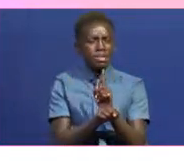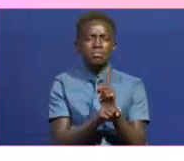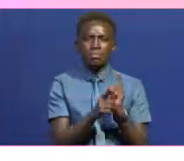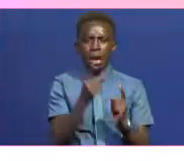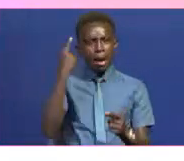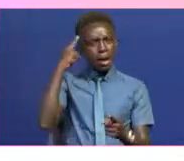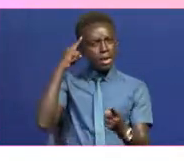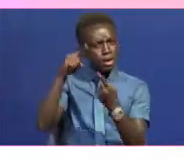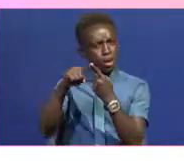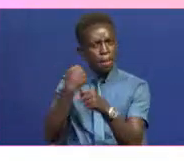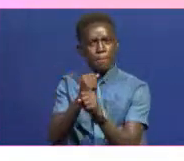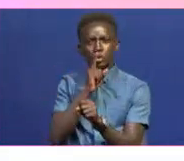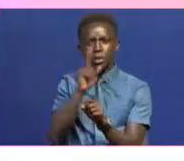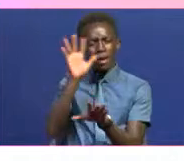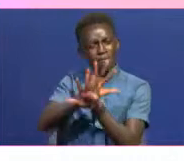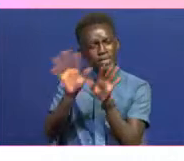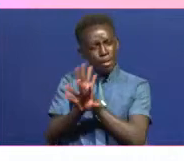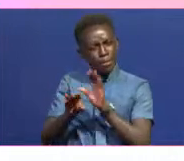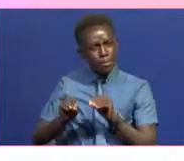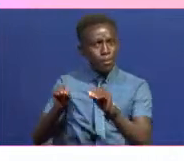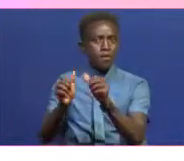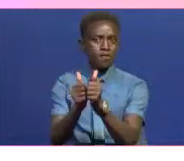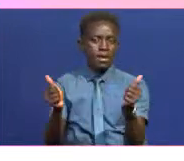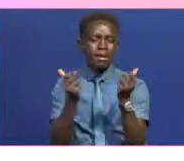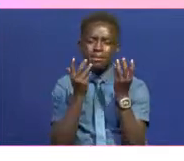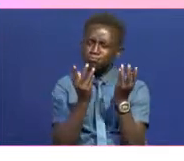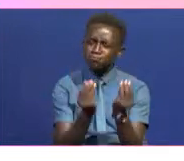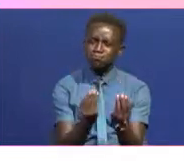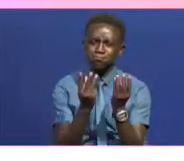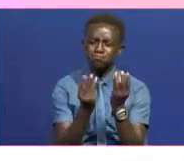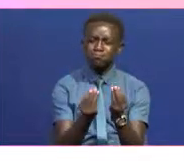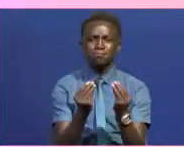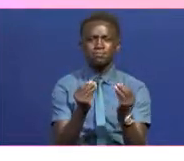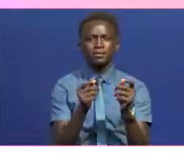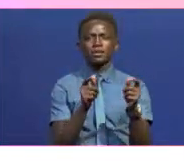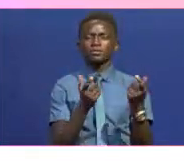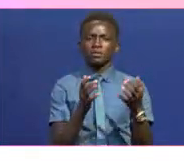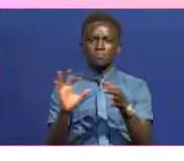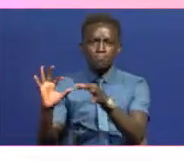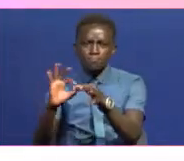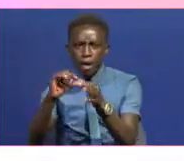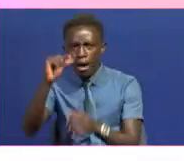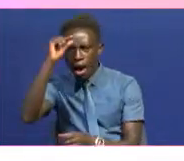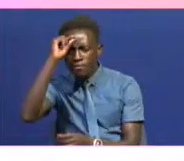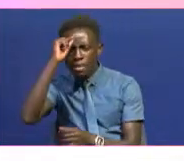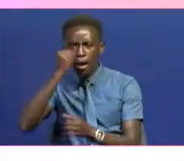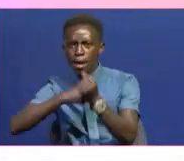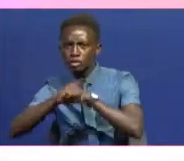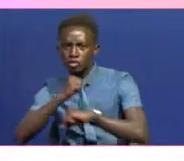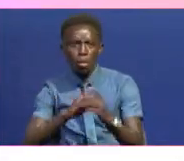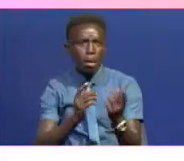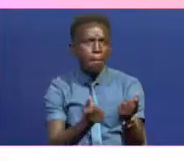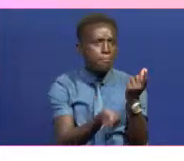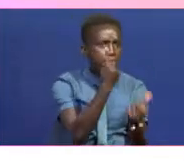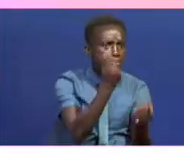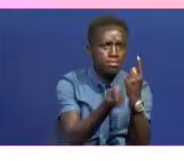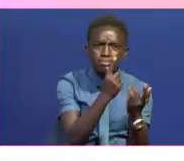easier to coordinate government and coordinate government reactions and responses and